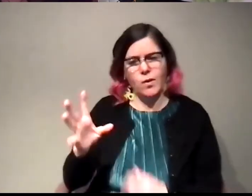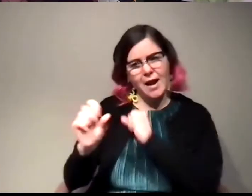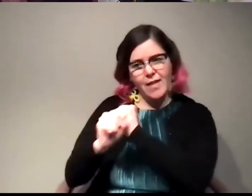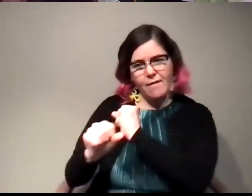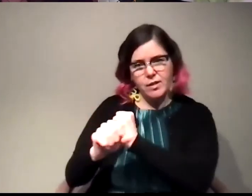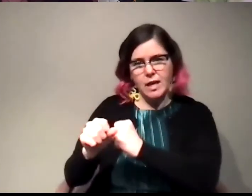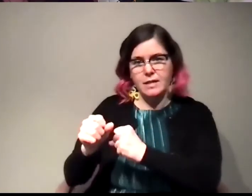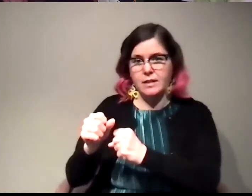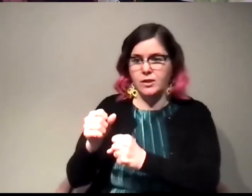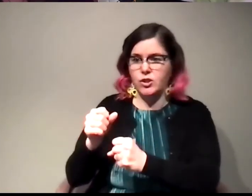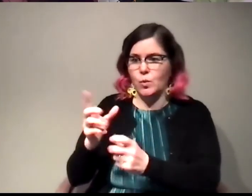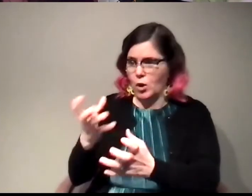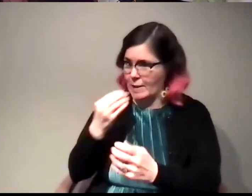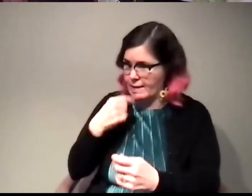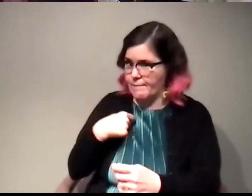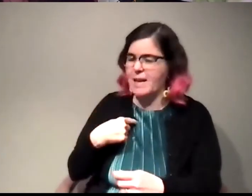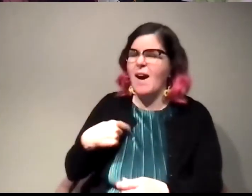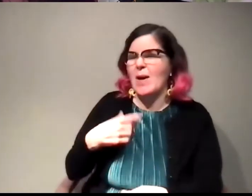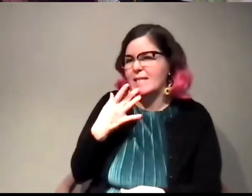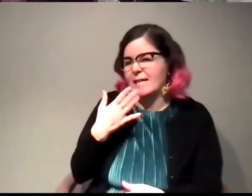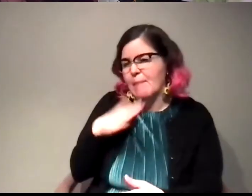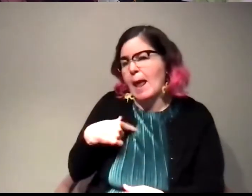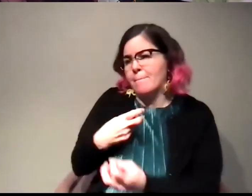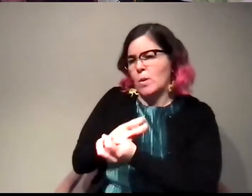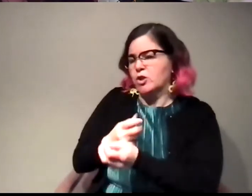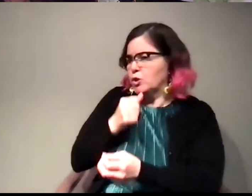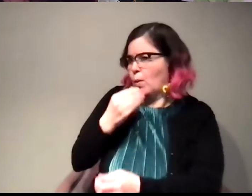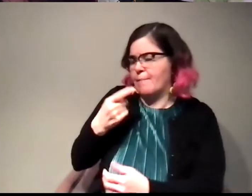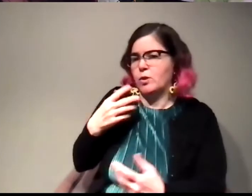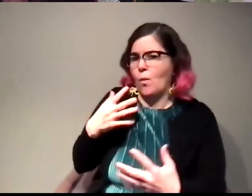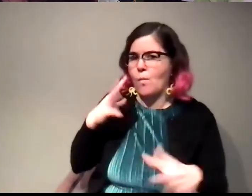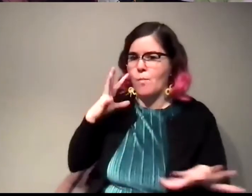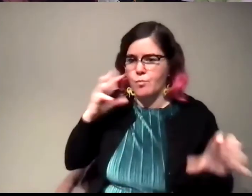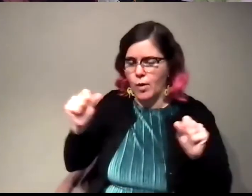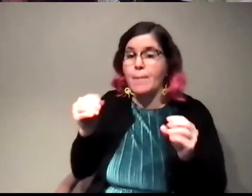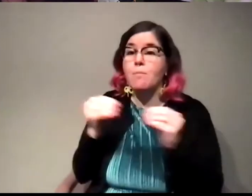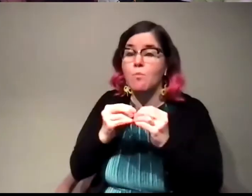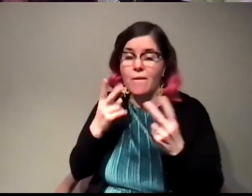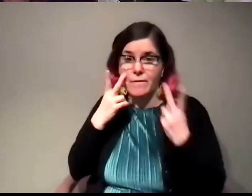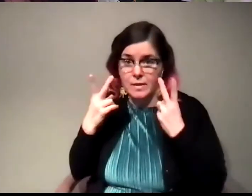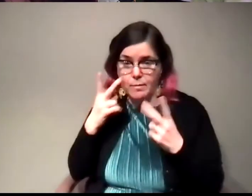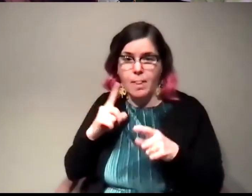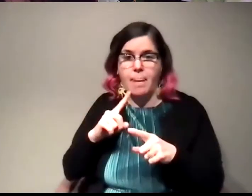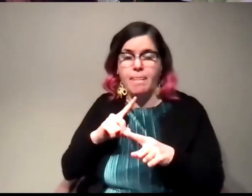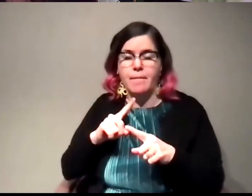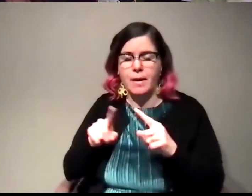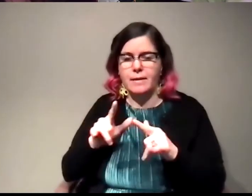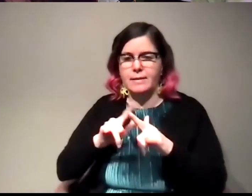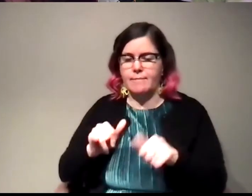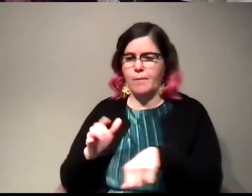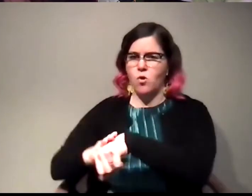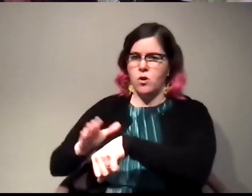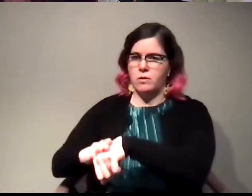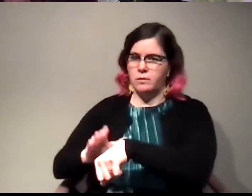predators, I'm poisonous or I taste bad, don't eat me. So right. The bright colors do make them more visible, but it has that dual function as a warning for